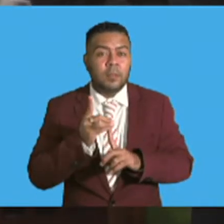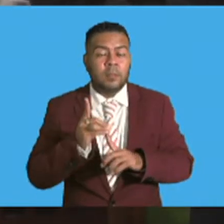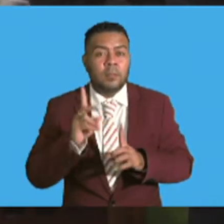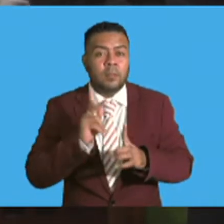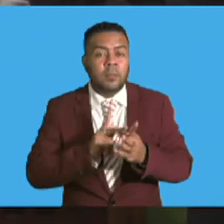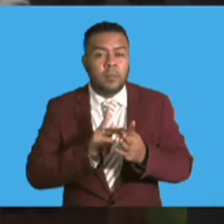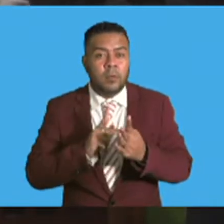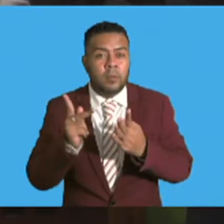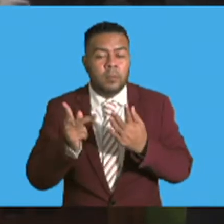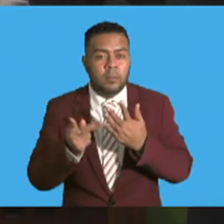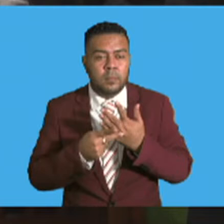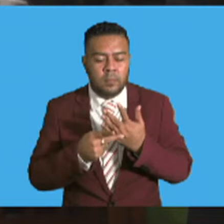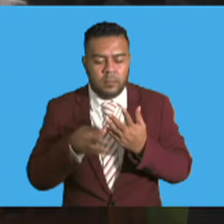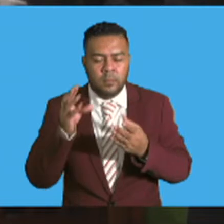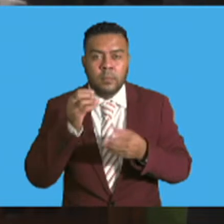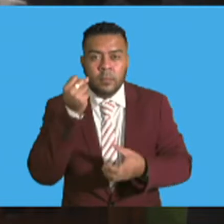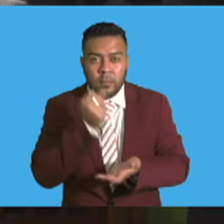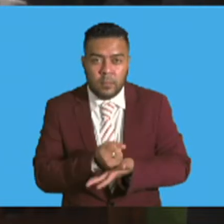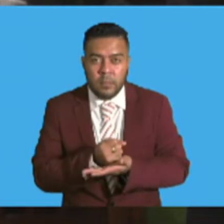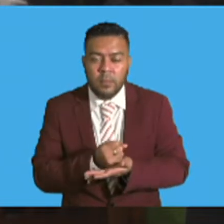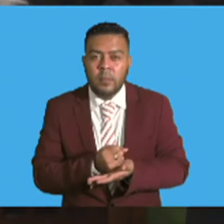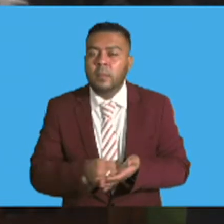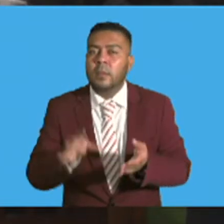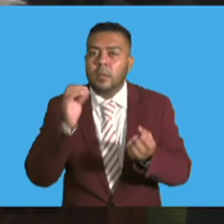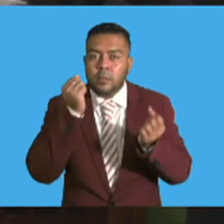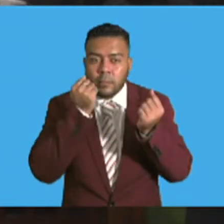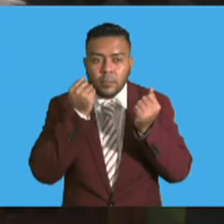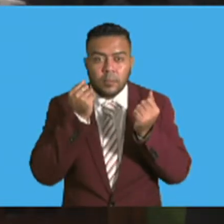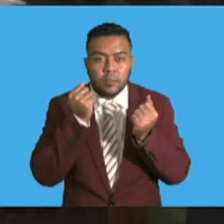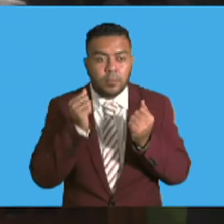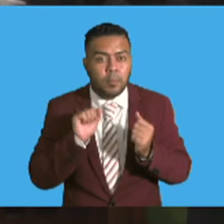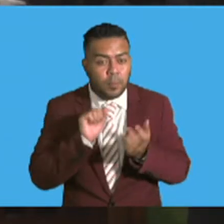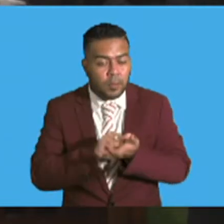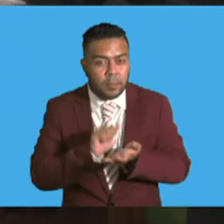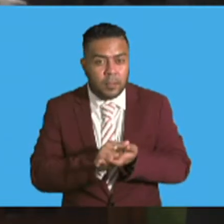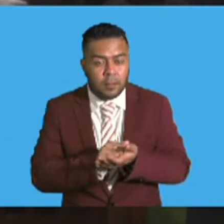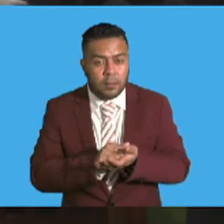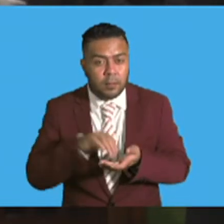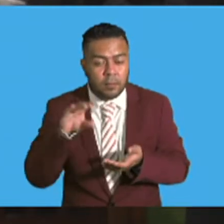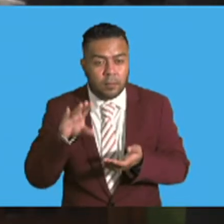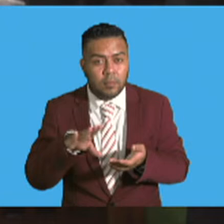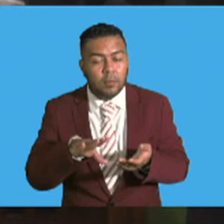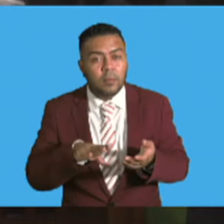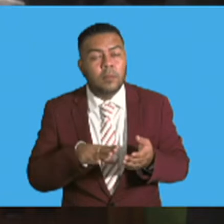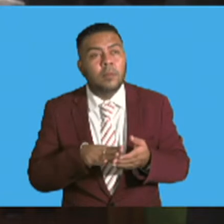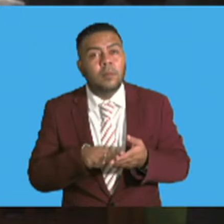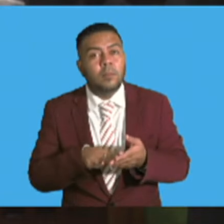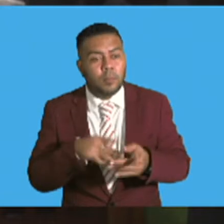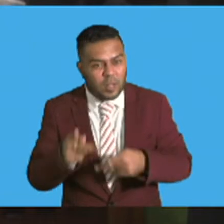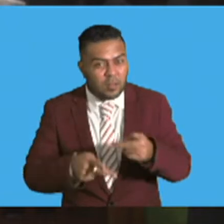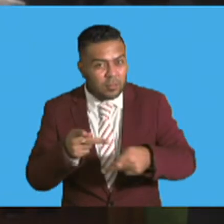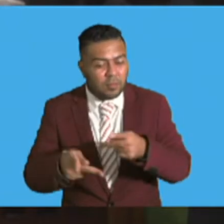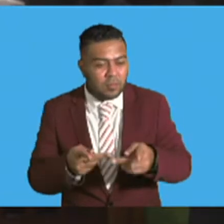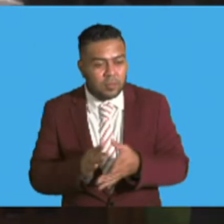carefully executed to ensure sustainability and productivity. The Speaker the Ministry of Agriculture has significantly